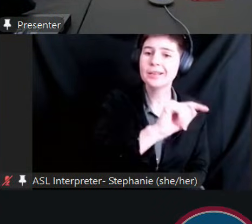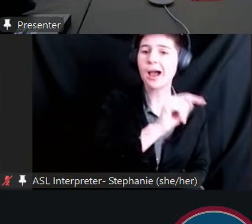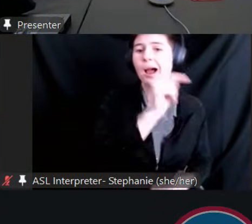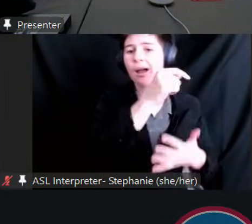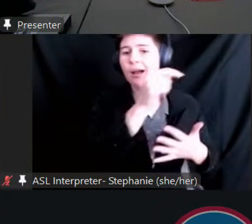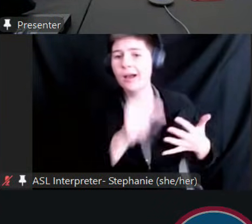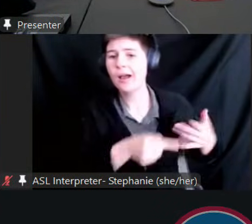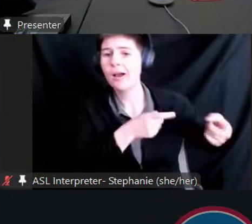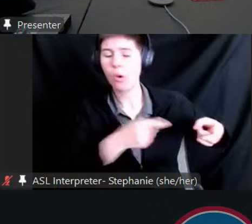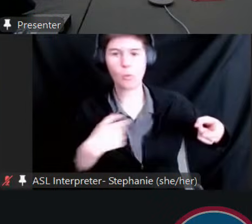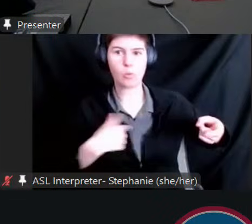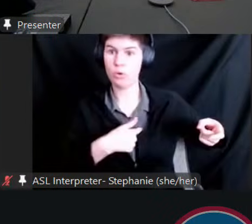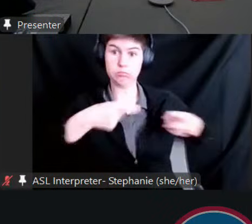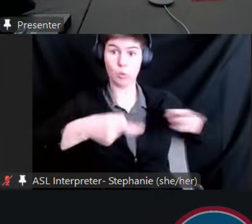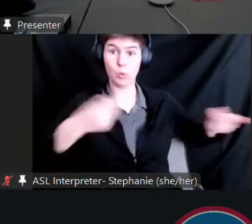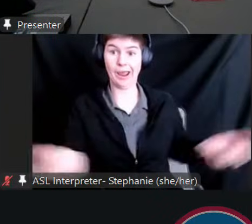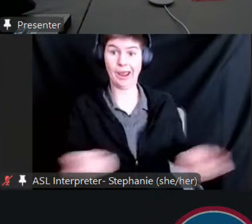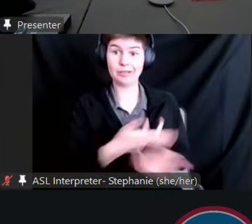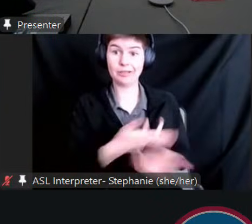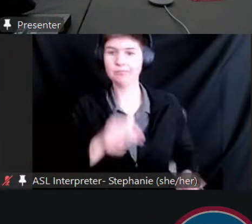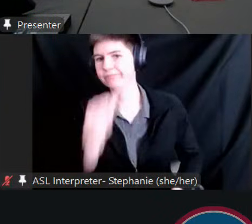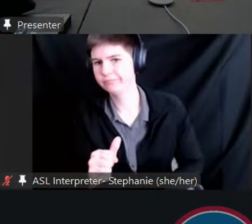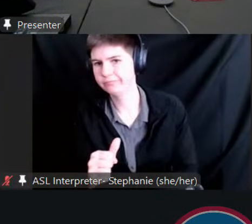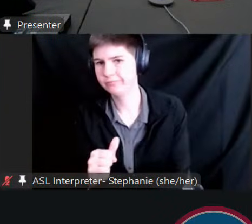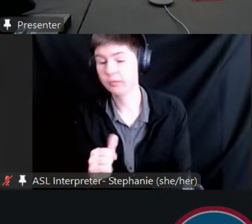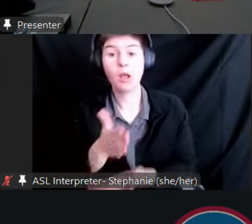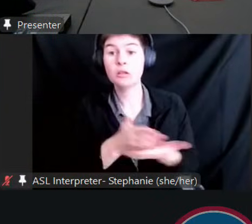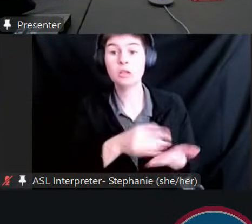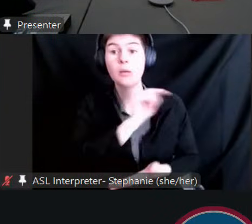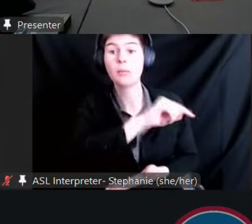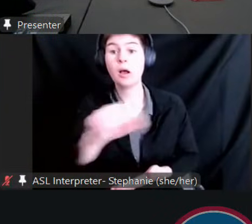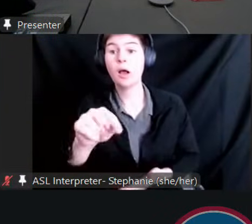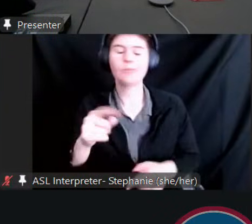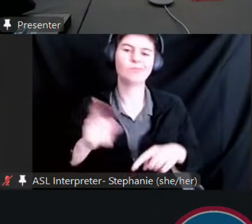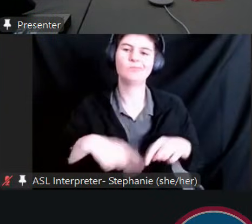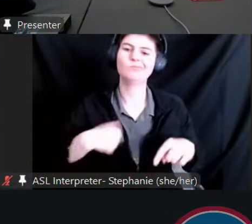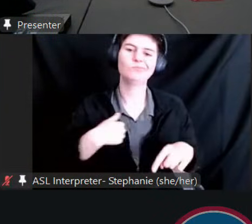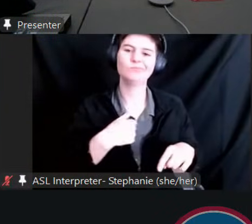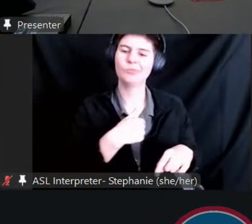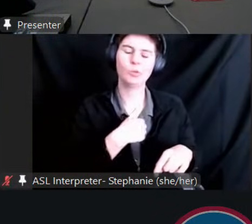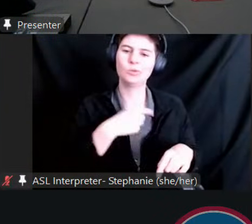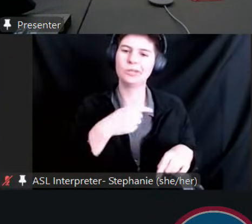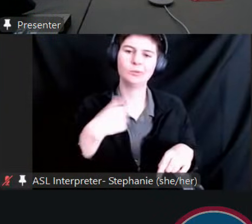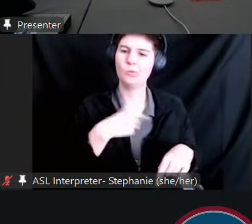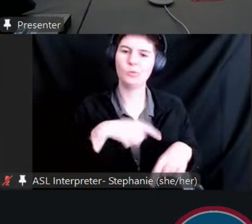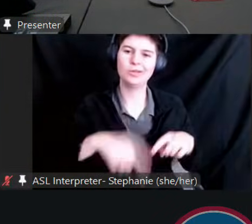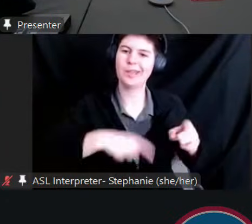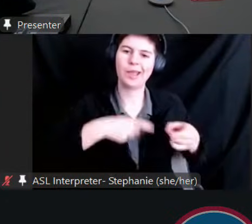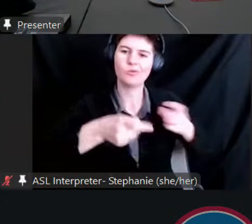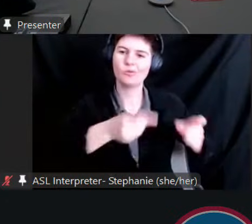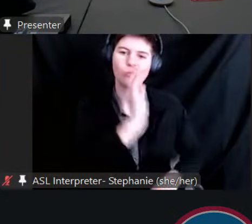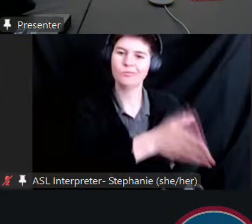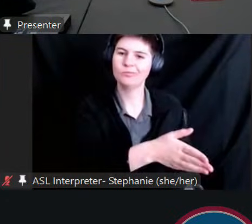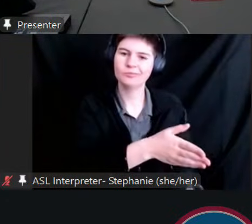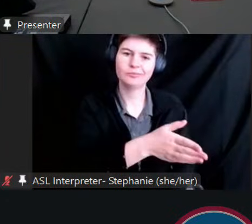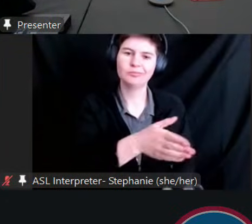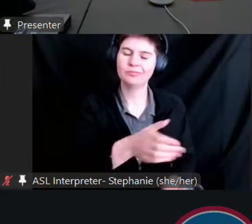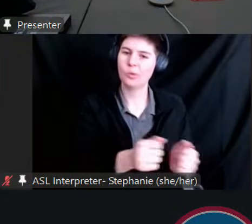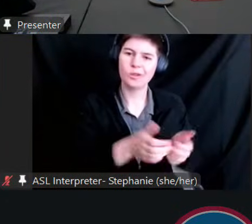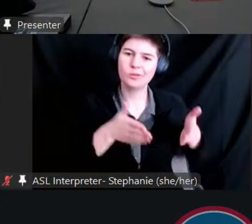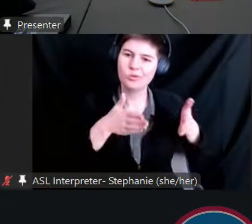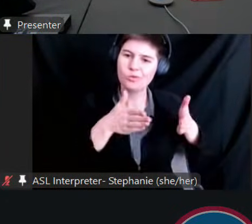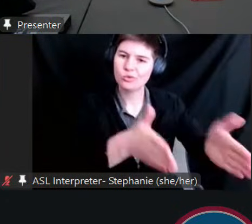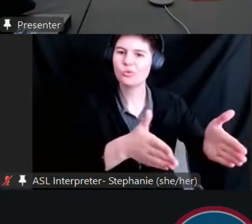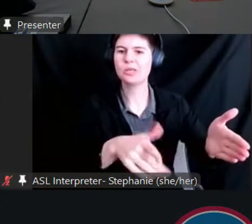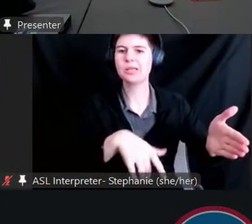or even any direct control over what's happening on the street and the way that it's allocated for bus